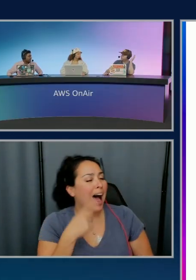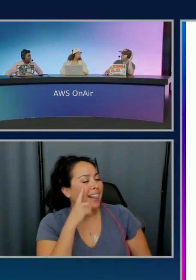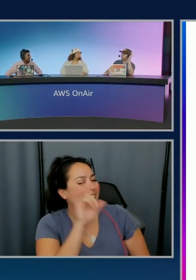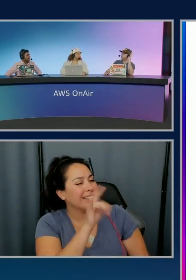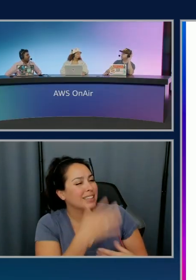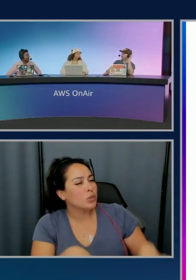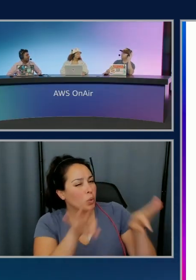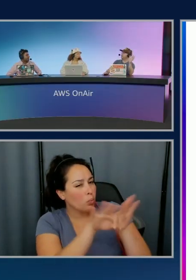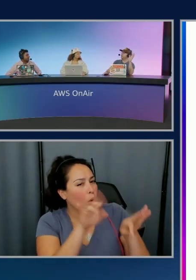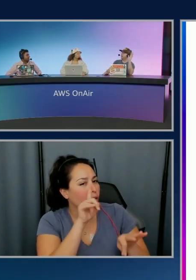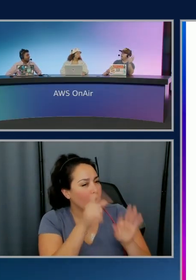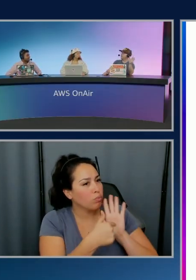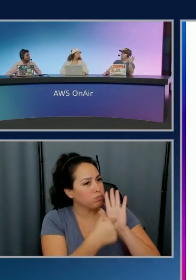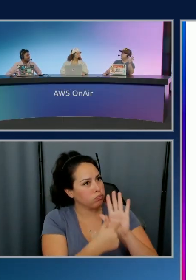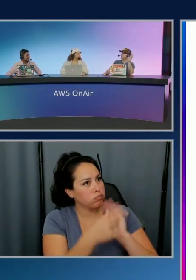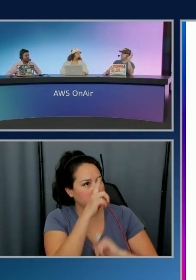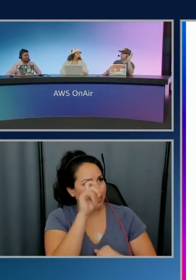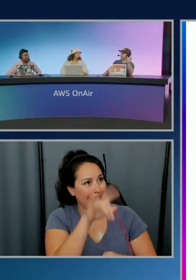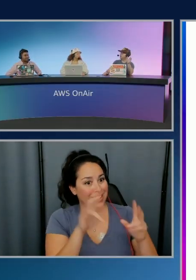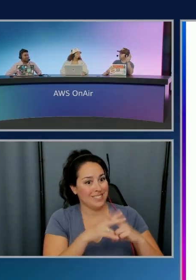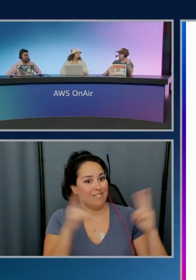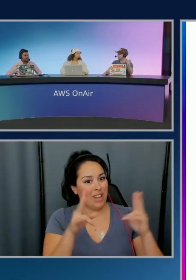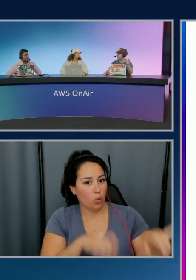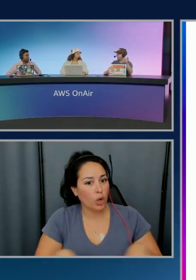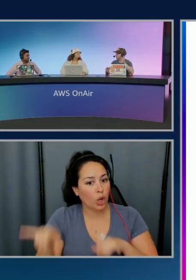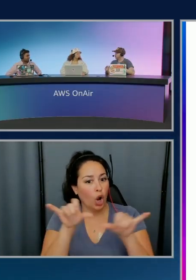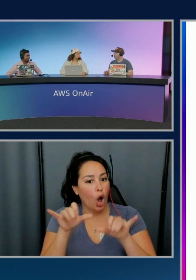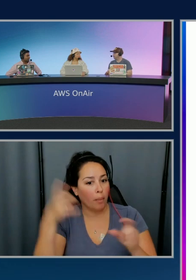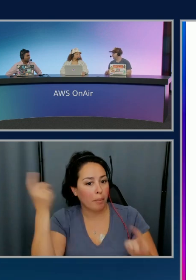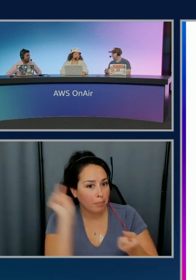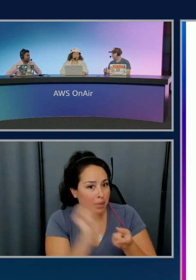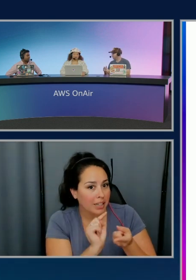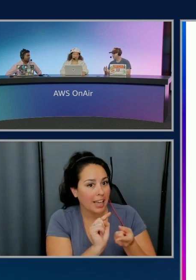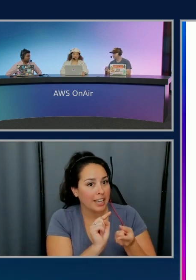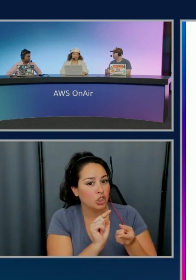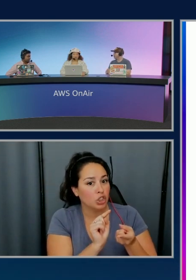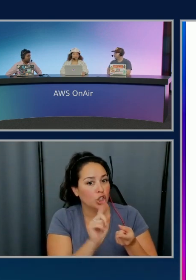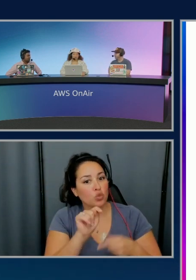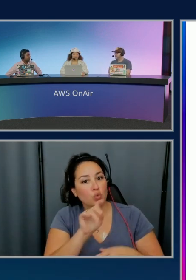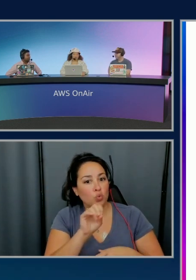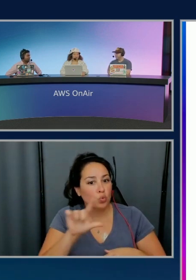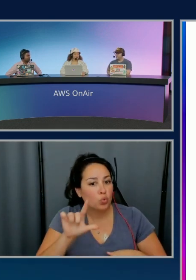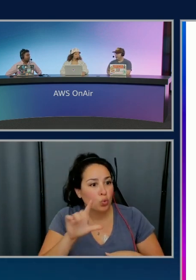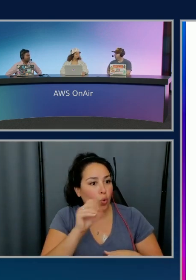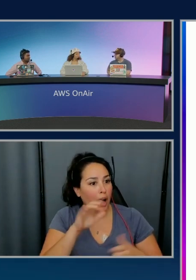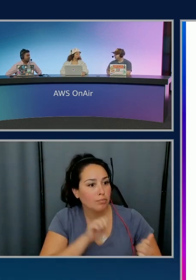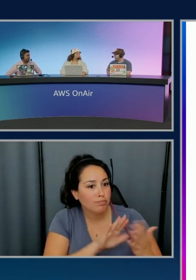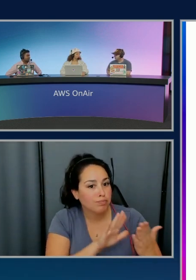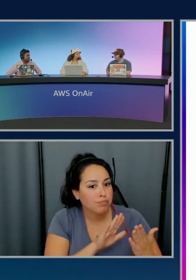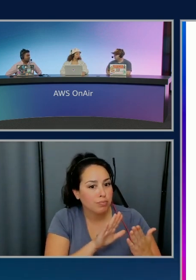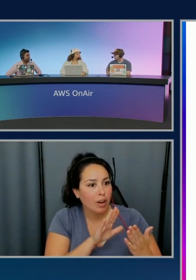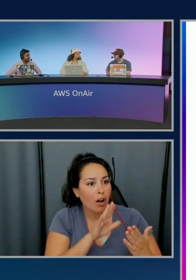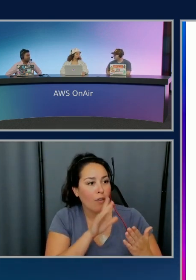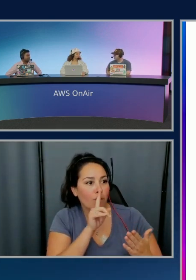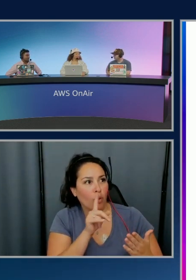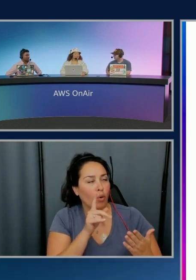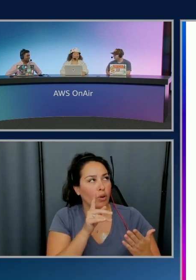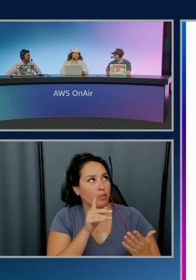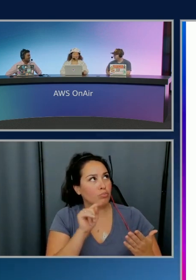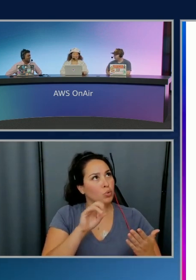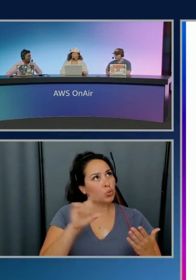of, a very common mitigation tactic and tool in the tool belt. I don't know what to call